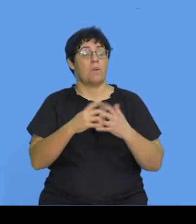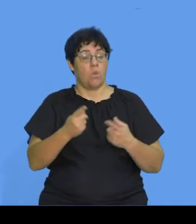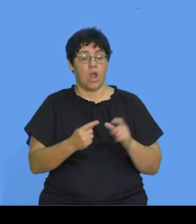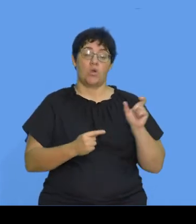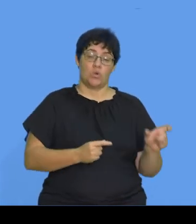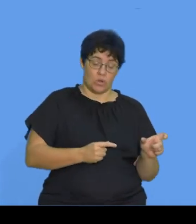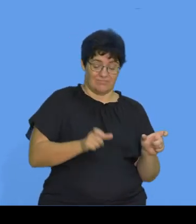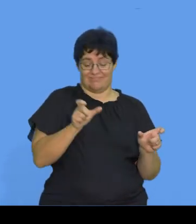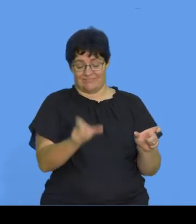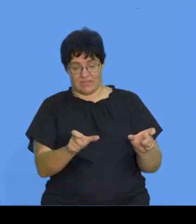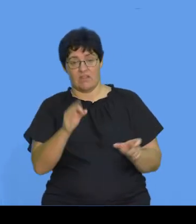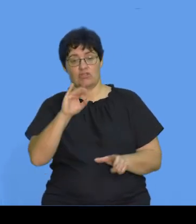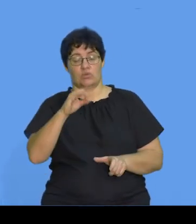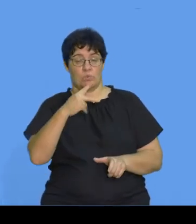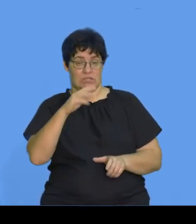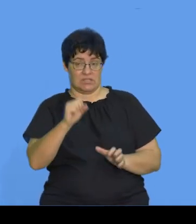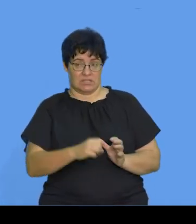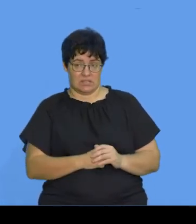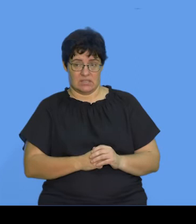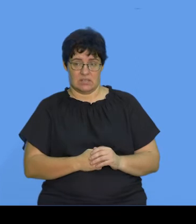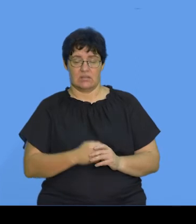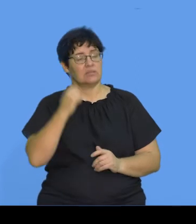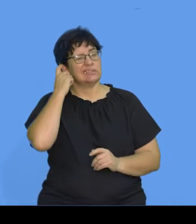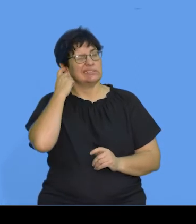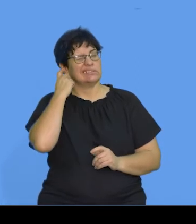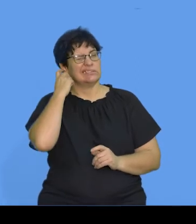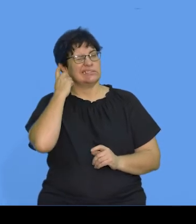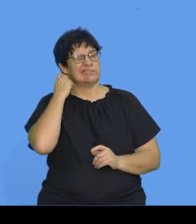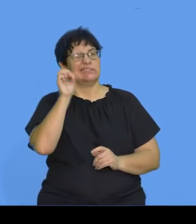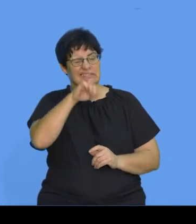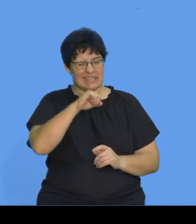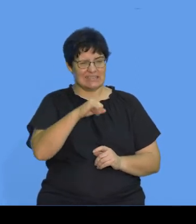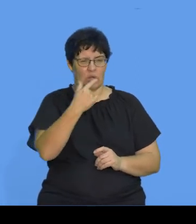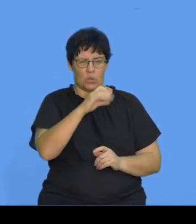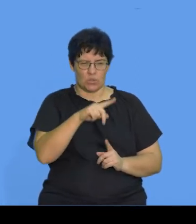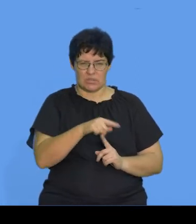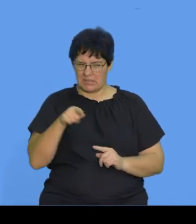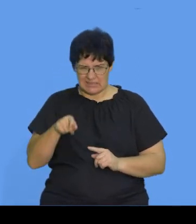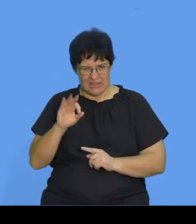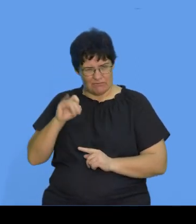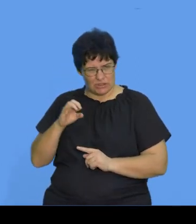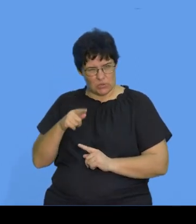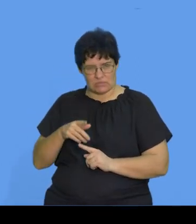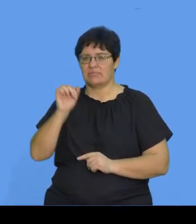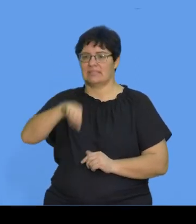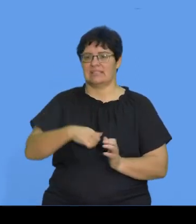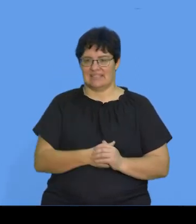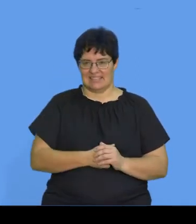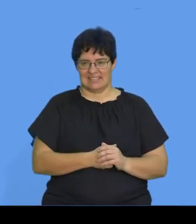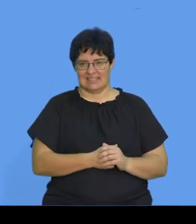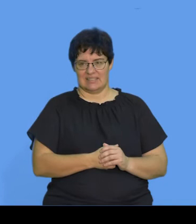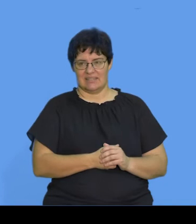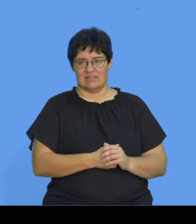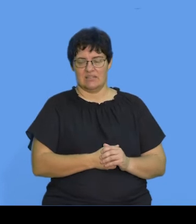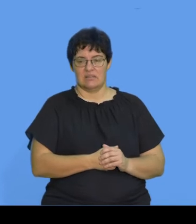of? Glucose and fructose. Now we need to think, yes, I know glucose, but is it fructose? Yes, it is.